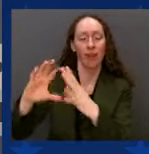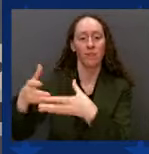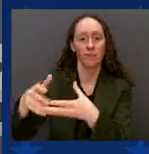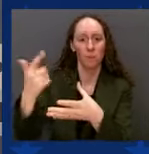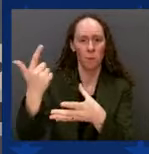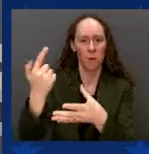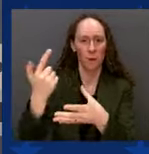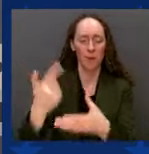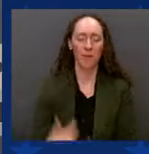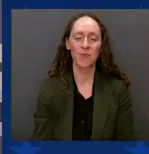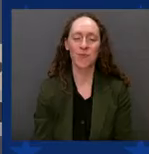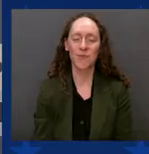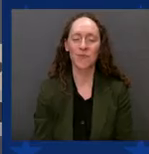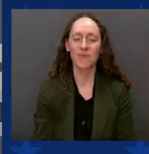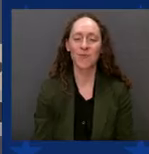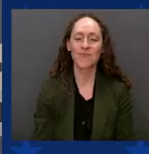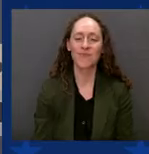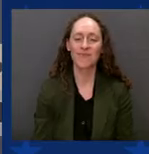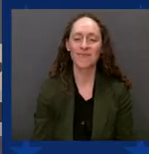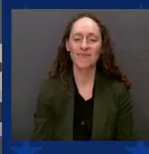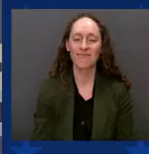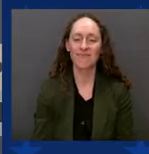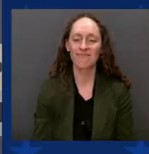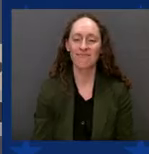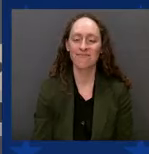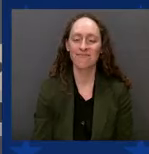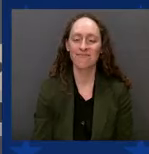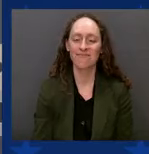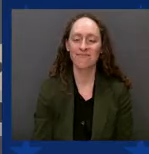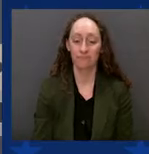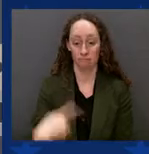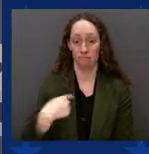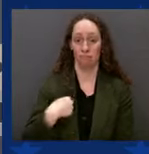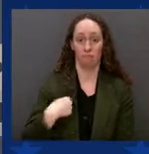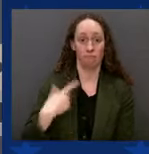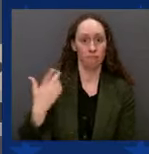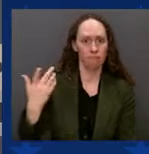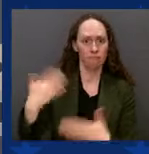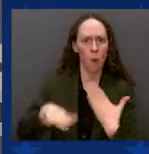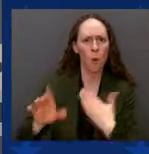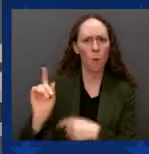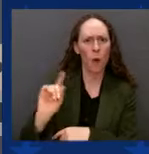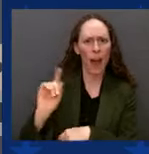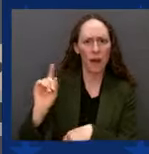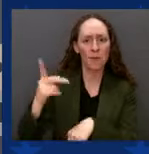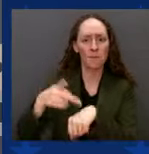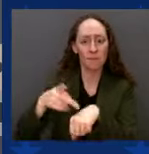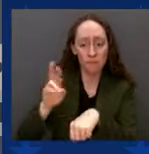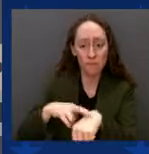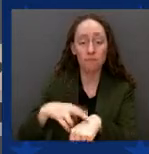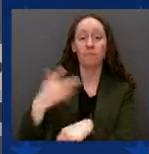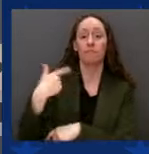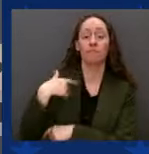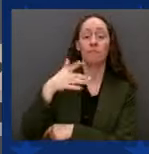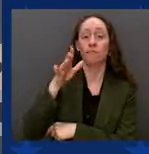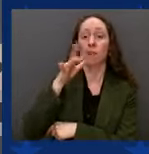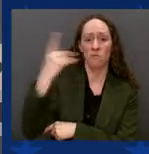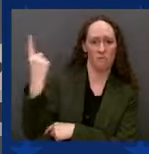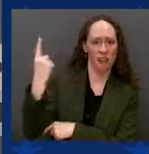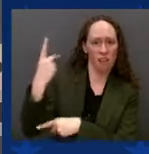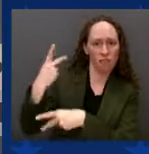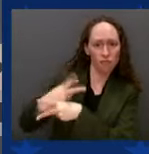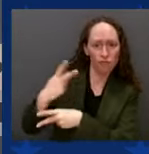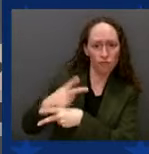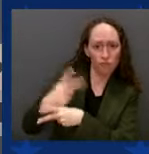I was born in Puerto Rico, raised by a single mother of five kids, and we moved to Philadelphia in 2010 when I was 12 years